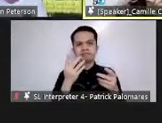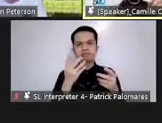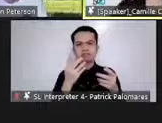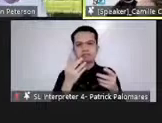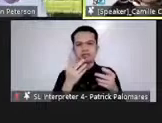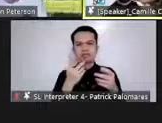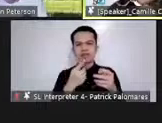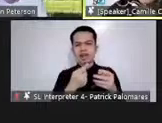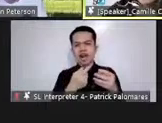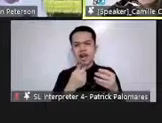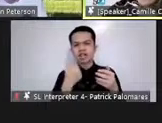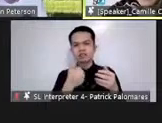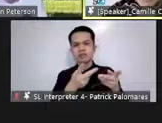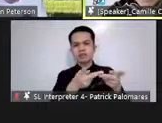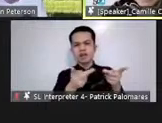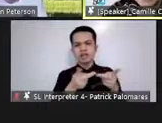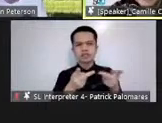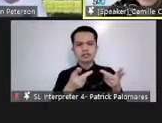the question already. So,